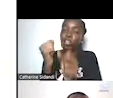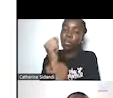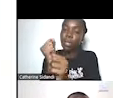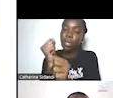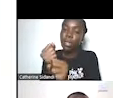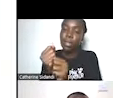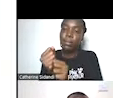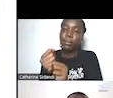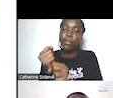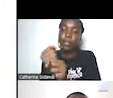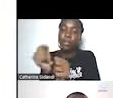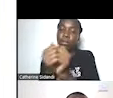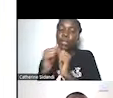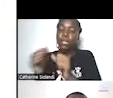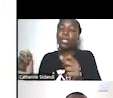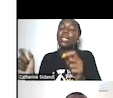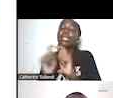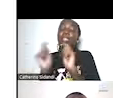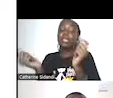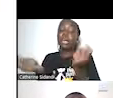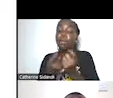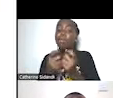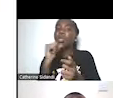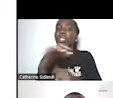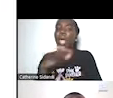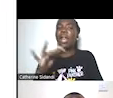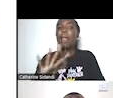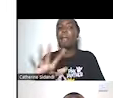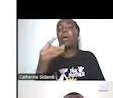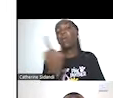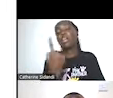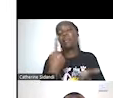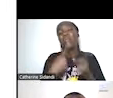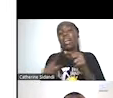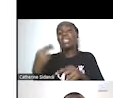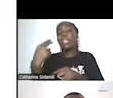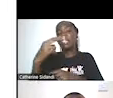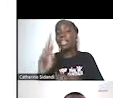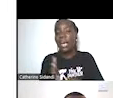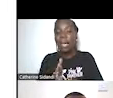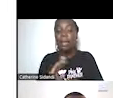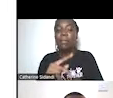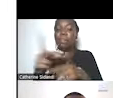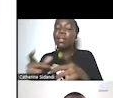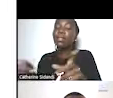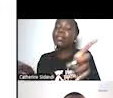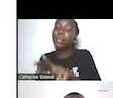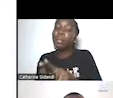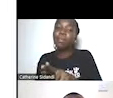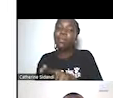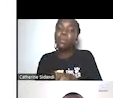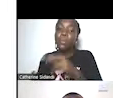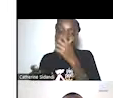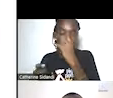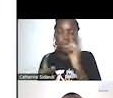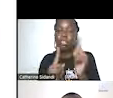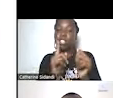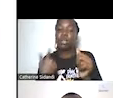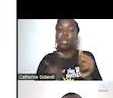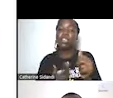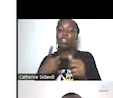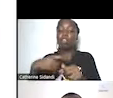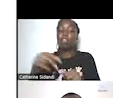only not doing it at your area only. Even in HR analytics, we don't only deal with the HR data only. We go to finance, ask them, what